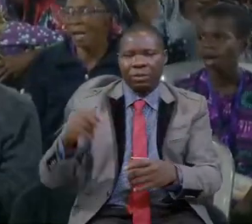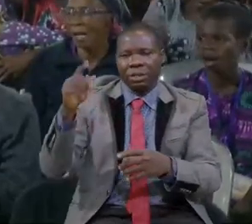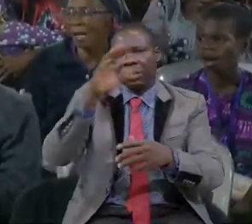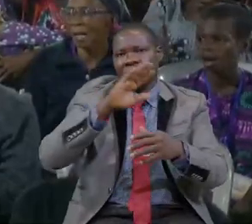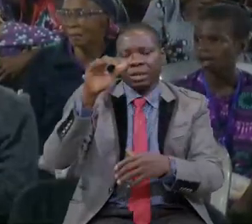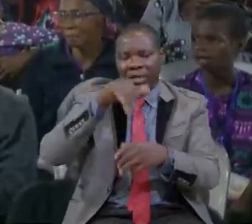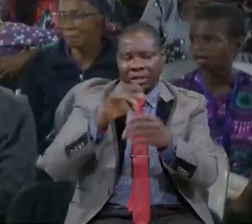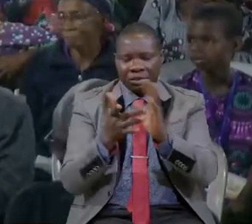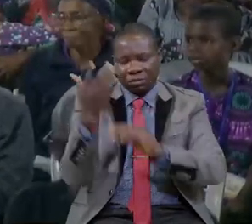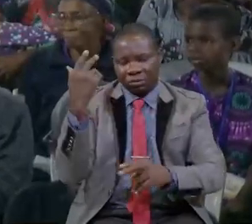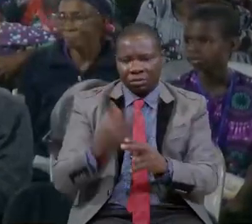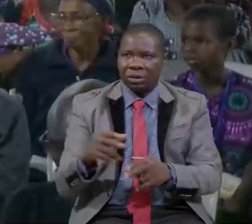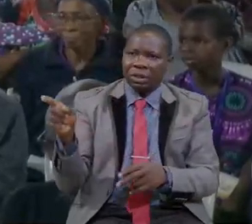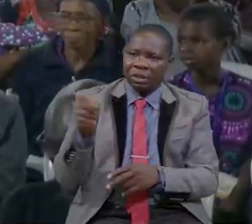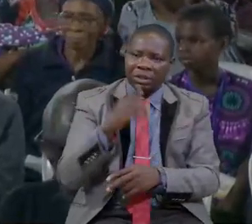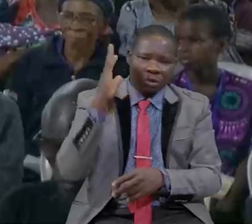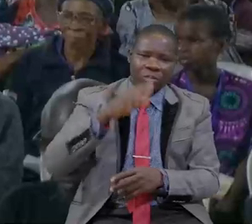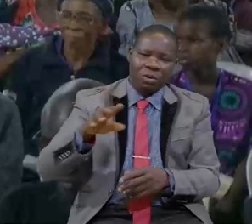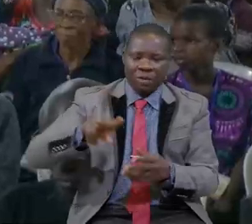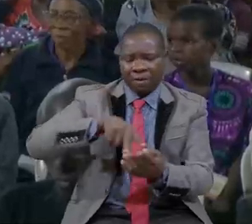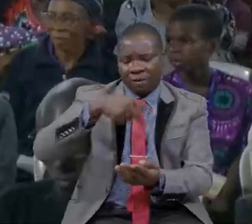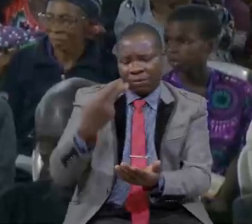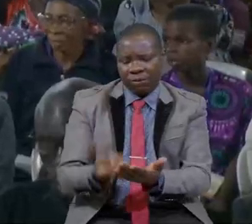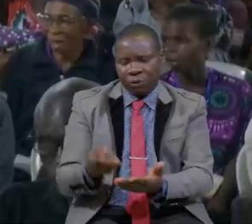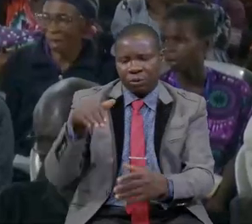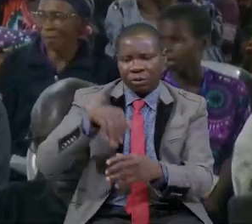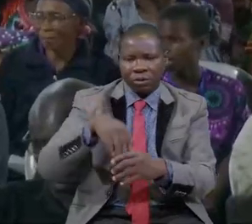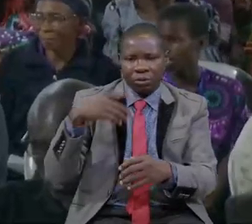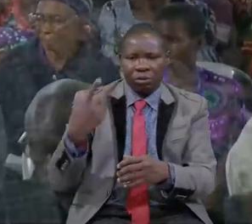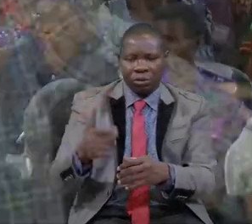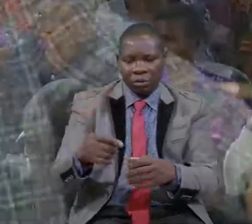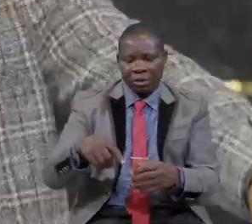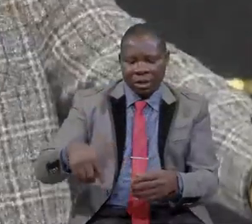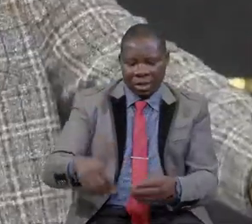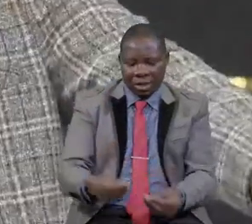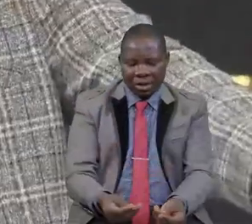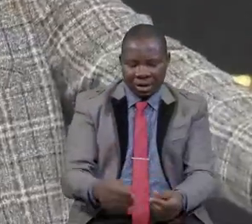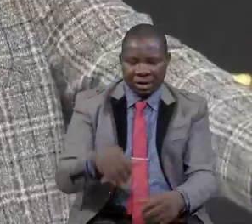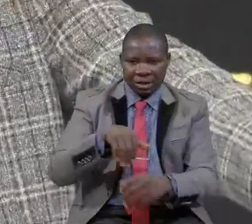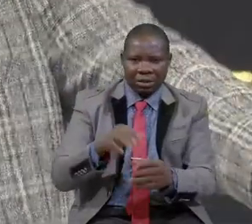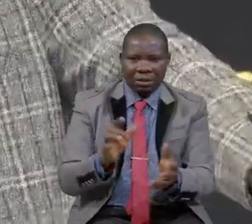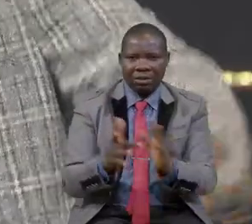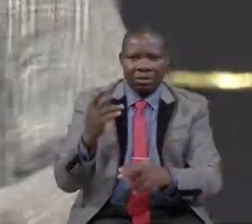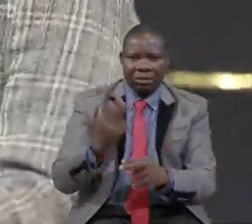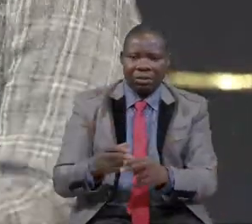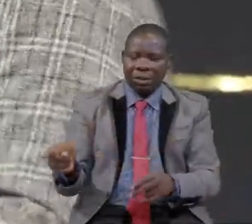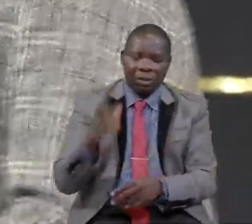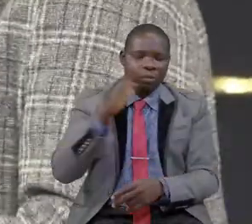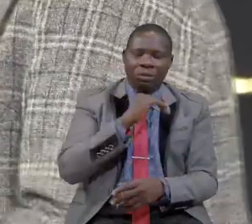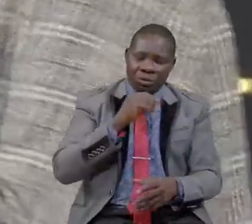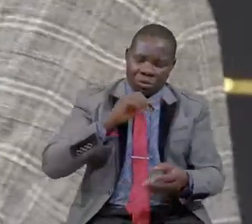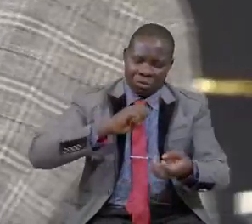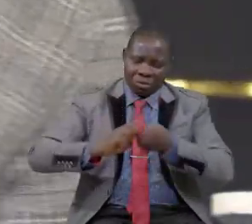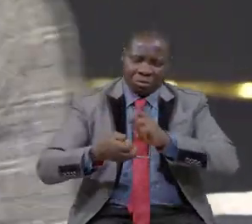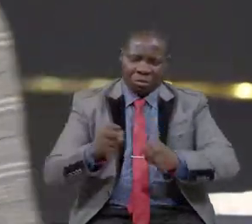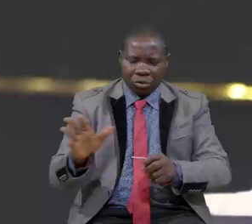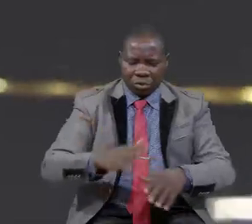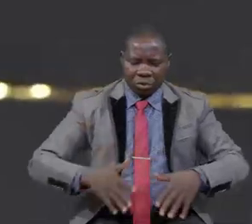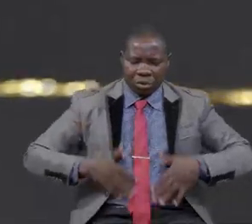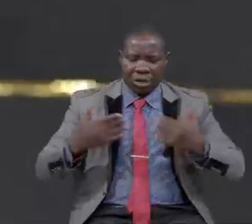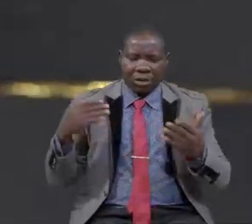They'll fall into the abyss. They don't trouble your life anymore. When you come and you surrender your life